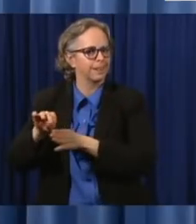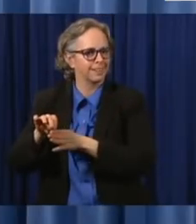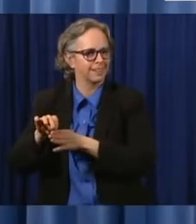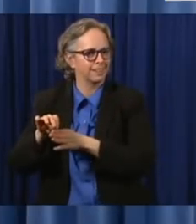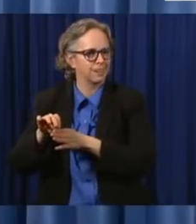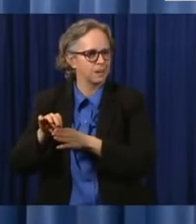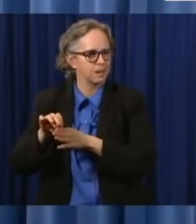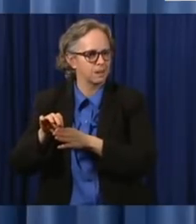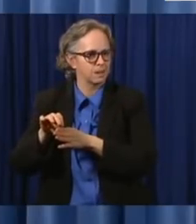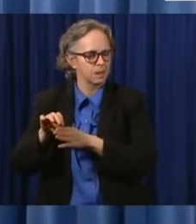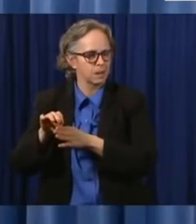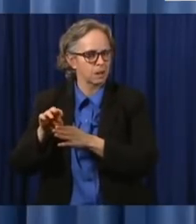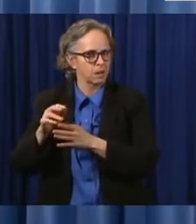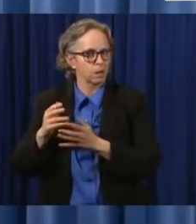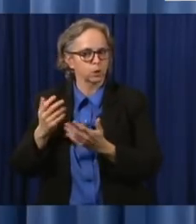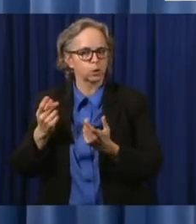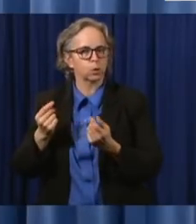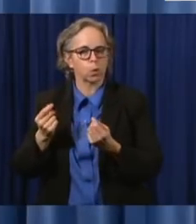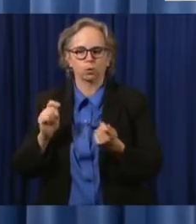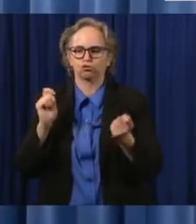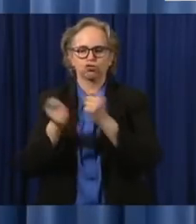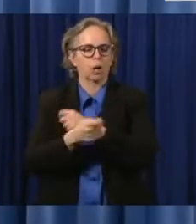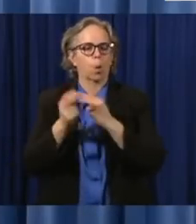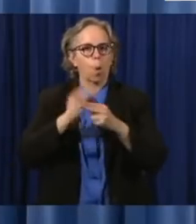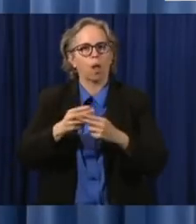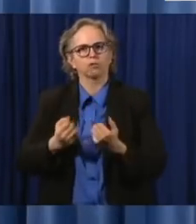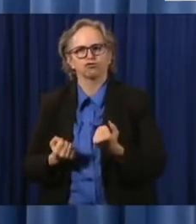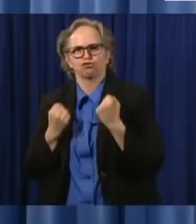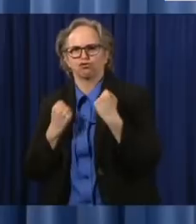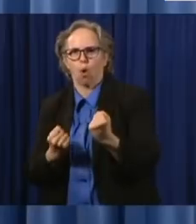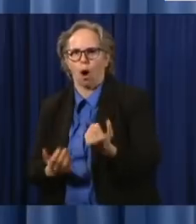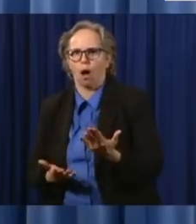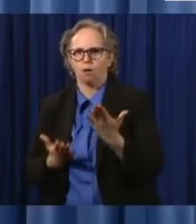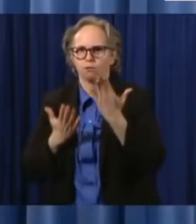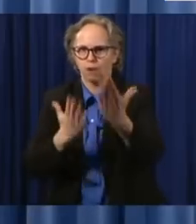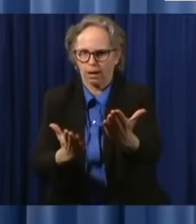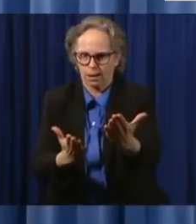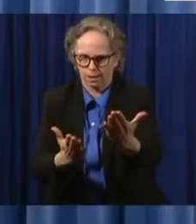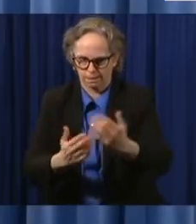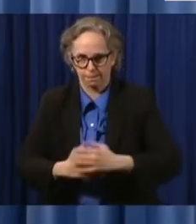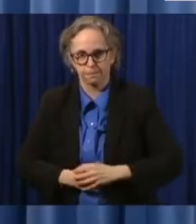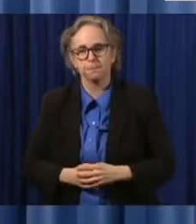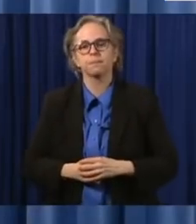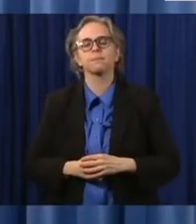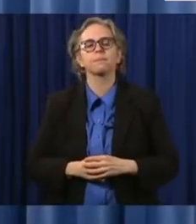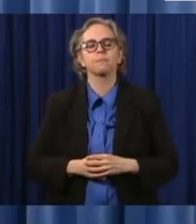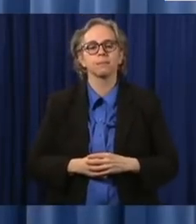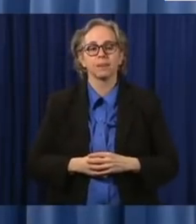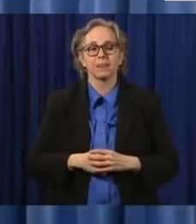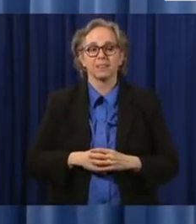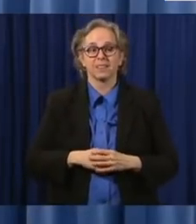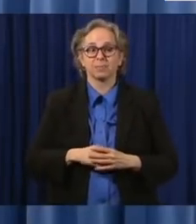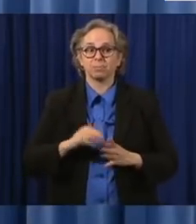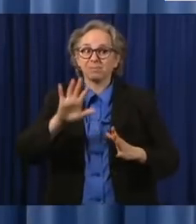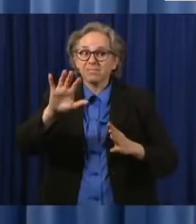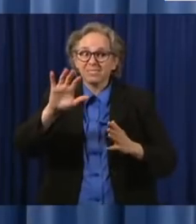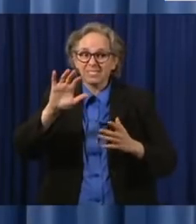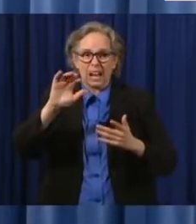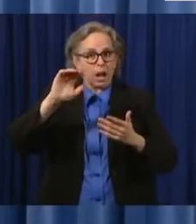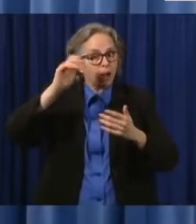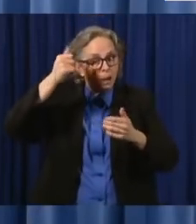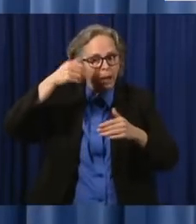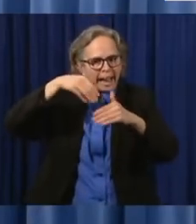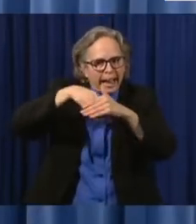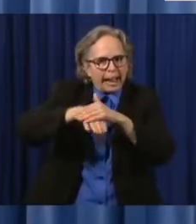new phase in our battle against the virus, and it really is even more incumbent as we open up Ohio